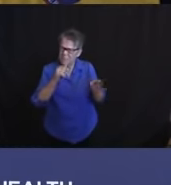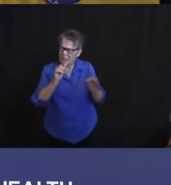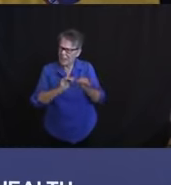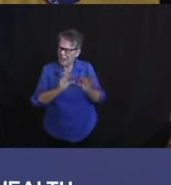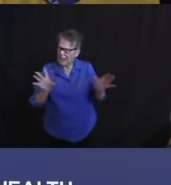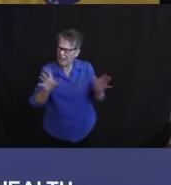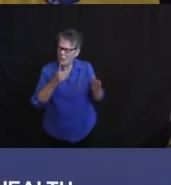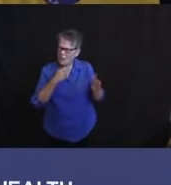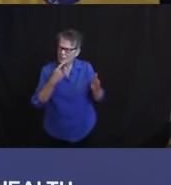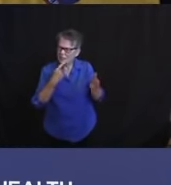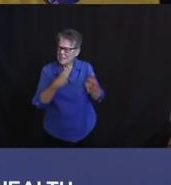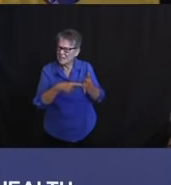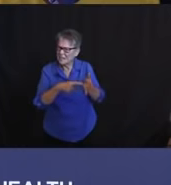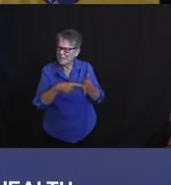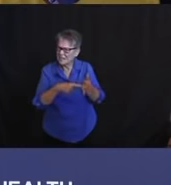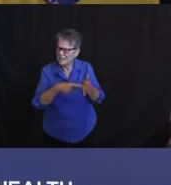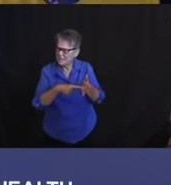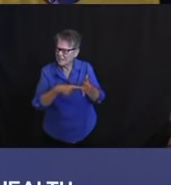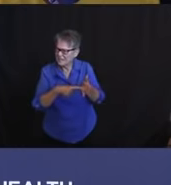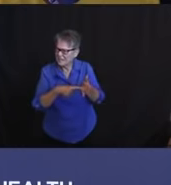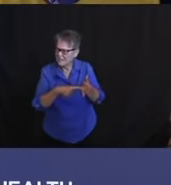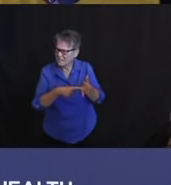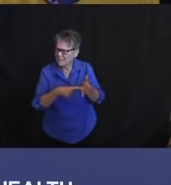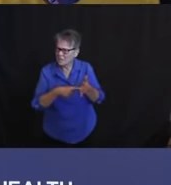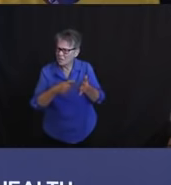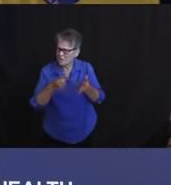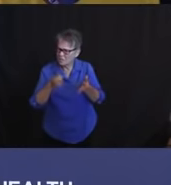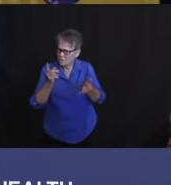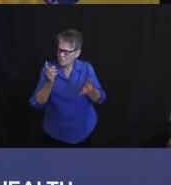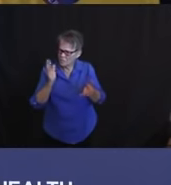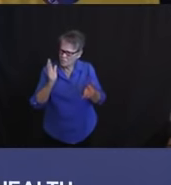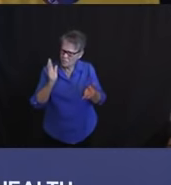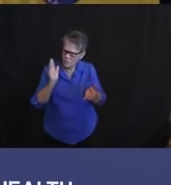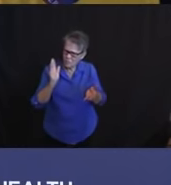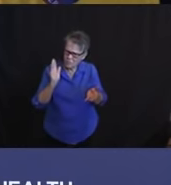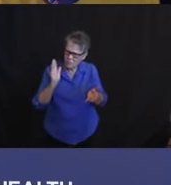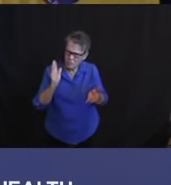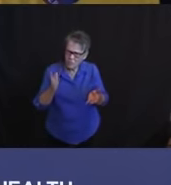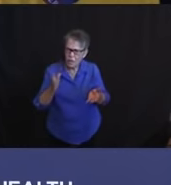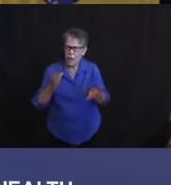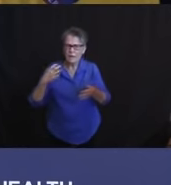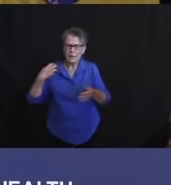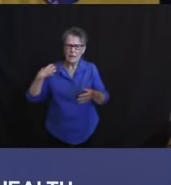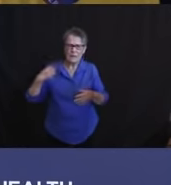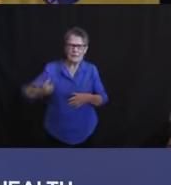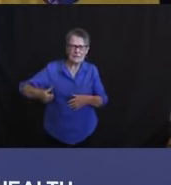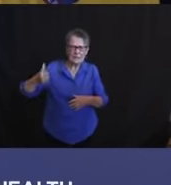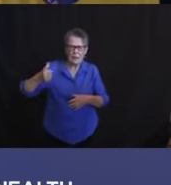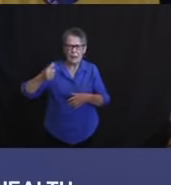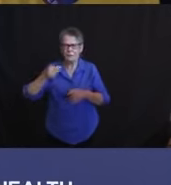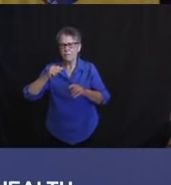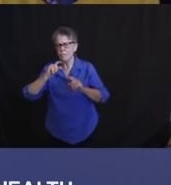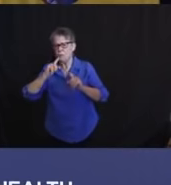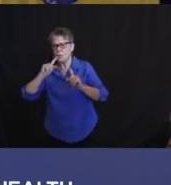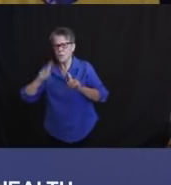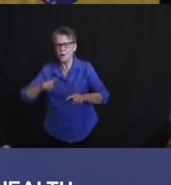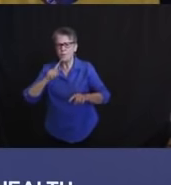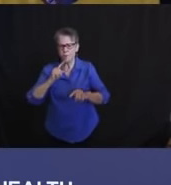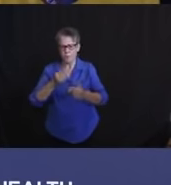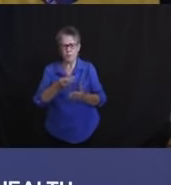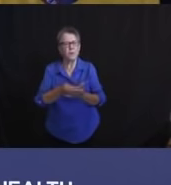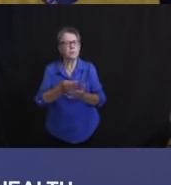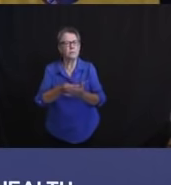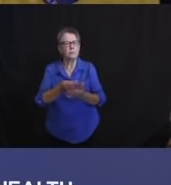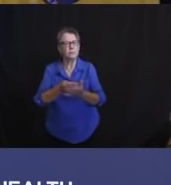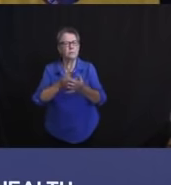Will you take any executive action to assure that projects to monetize open spaces, such as the golf course expansion at Liberty State Park, don't go forward?